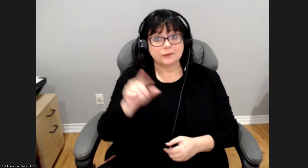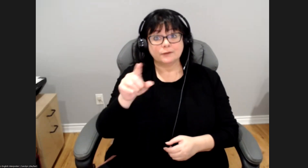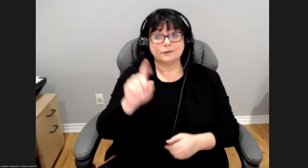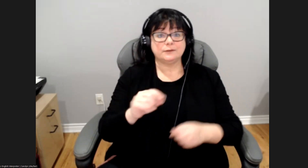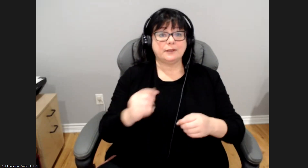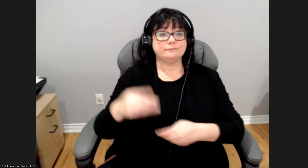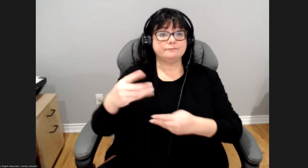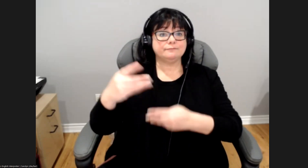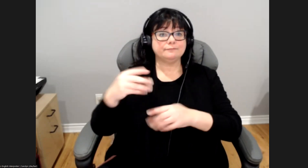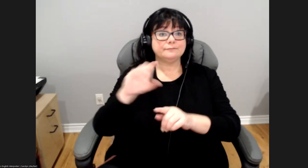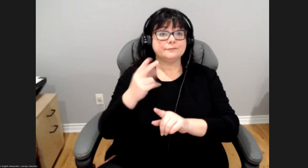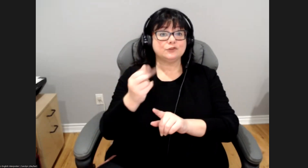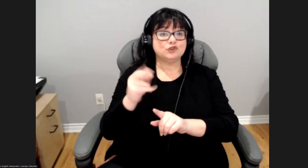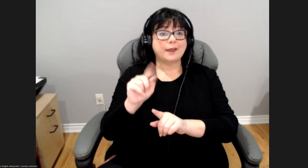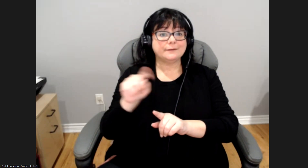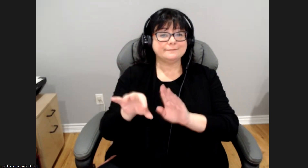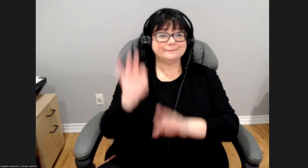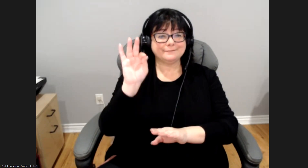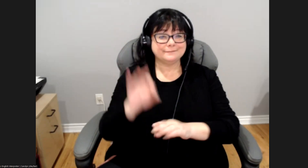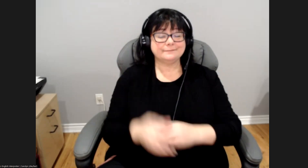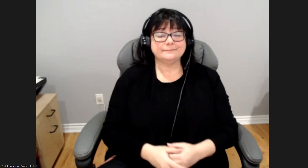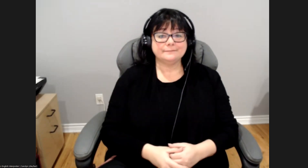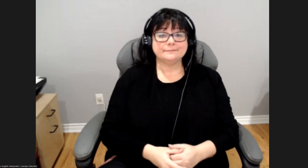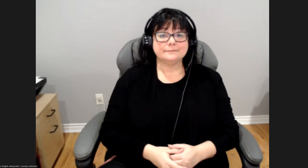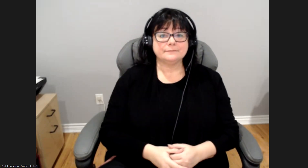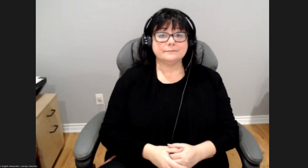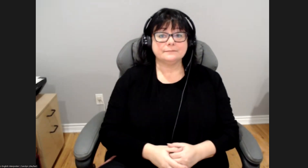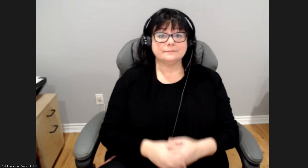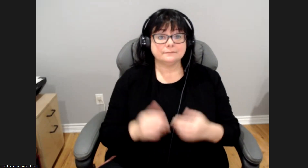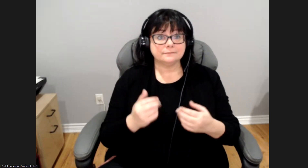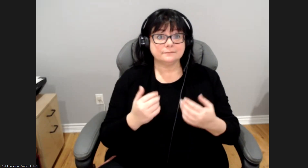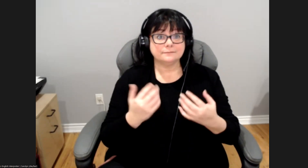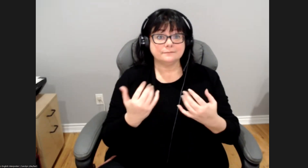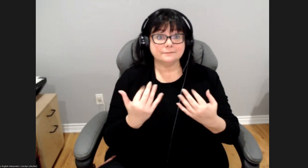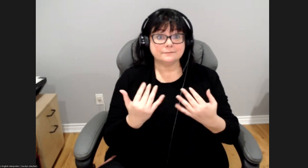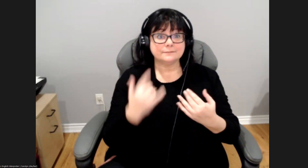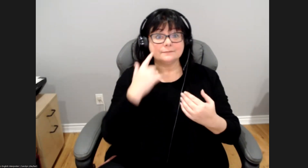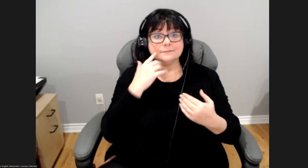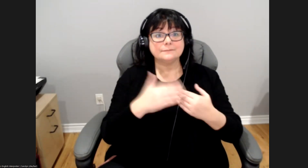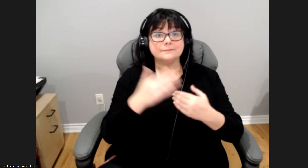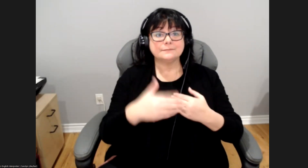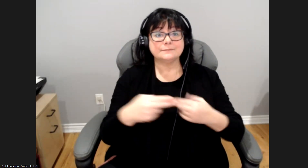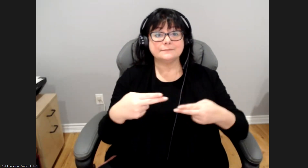chat. And I'm just trying to get the next slides up. There